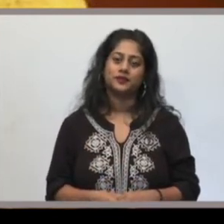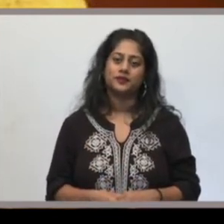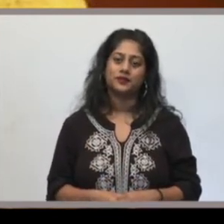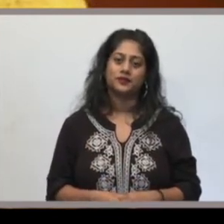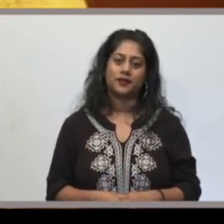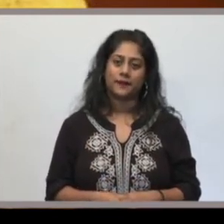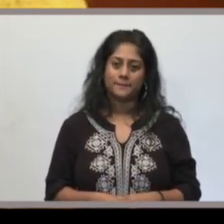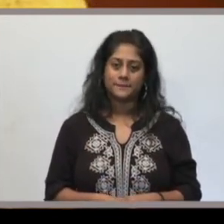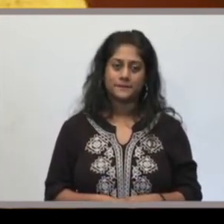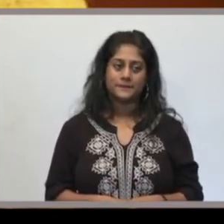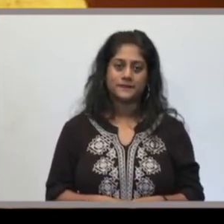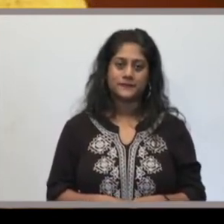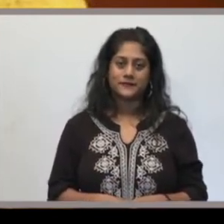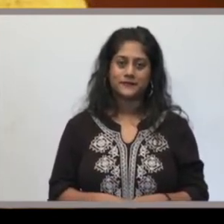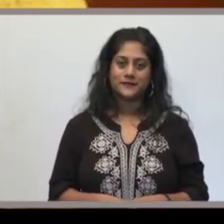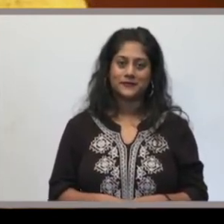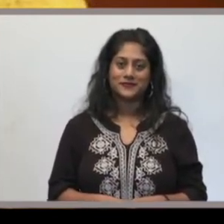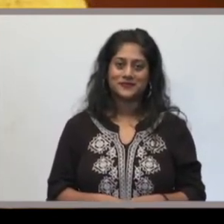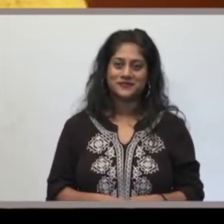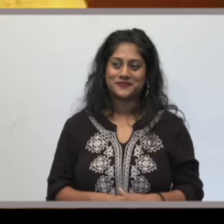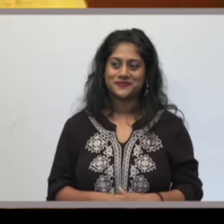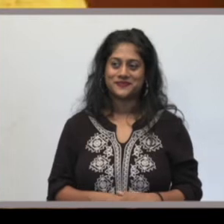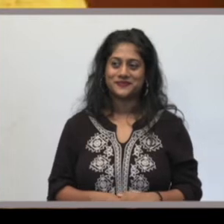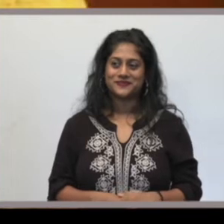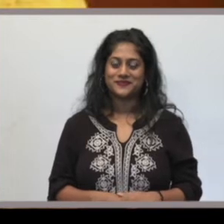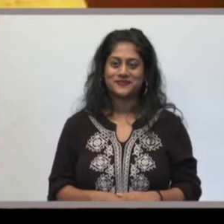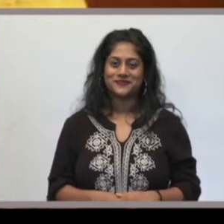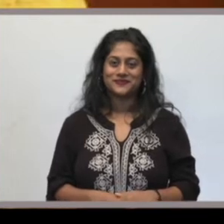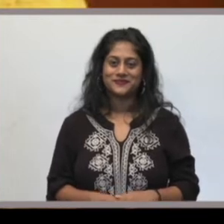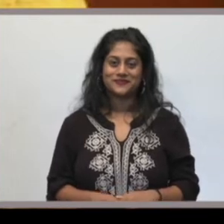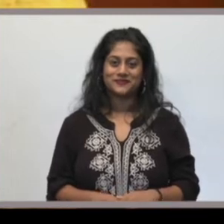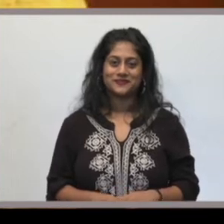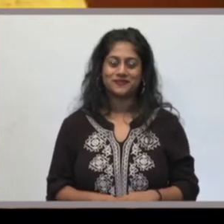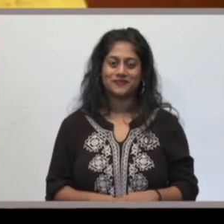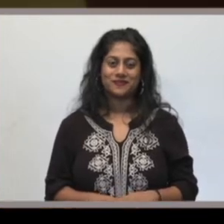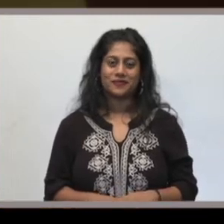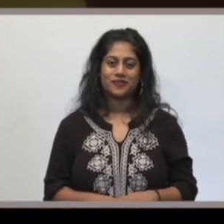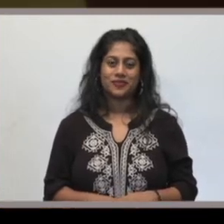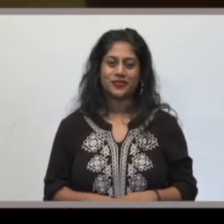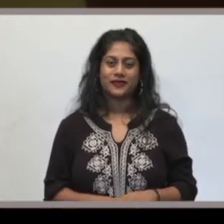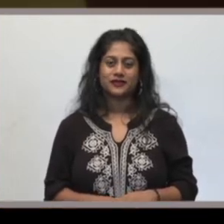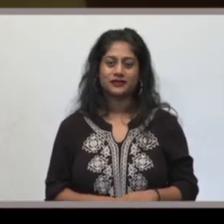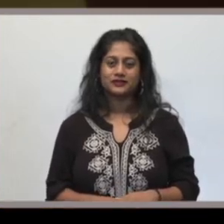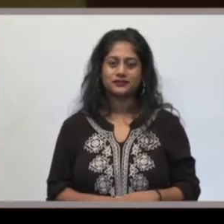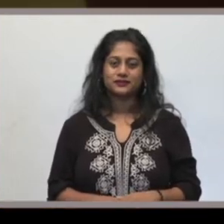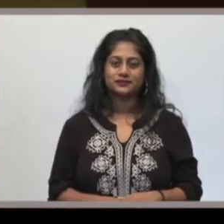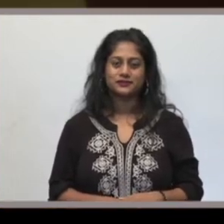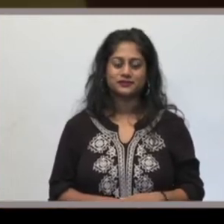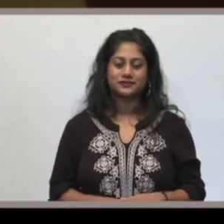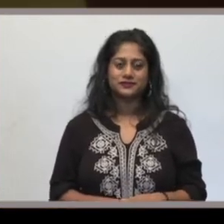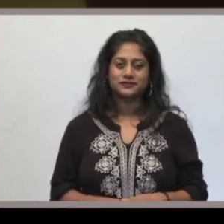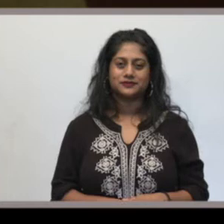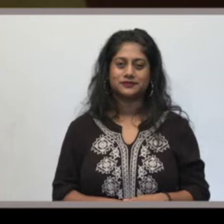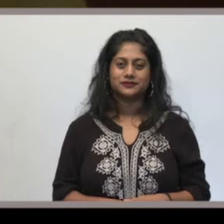screen. Call it and someone will be there waiting to pray for you. In 2 Corinthians chapter